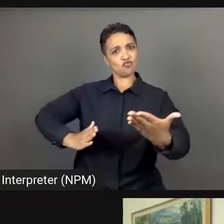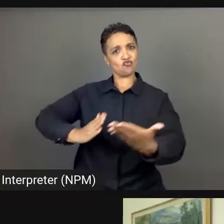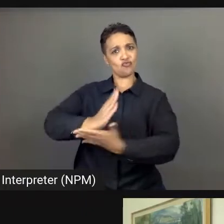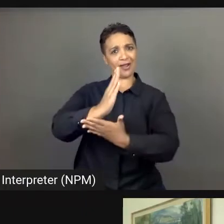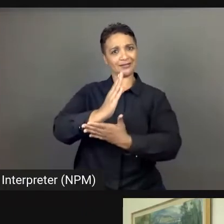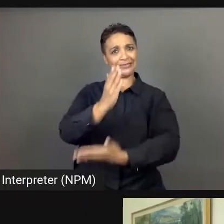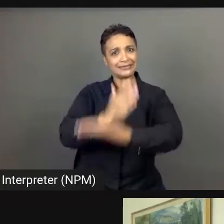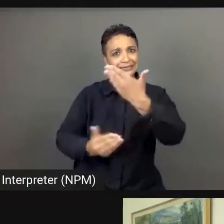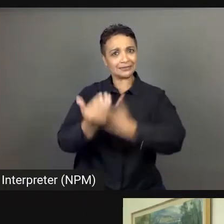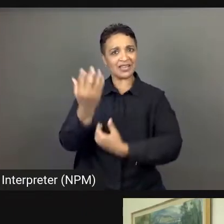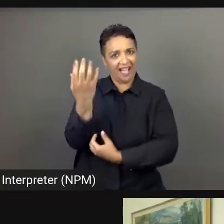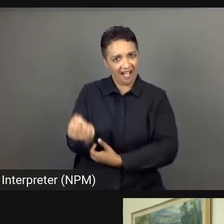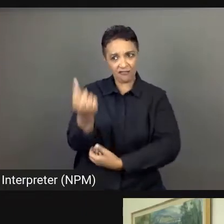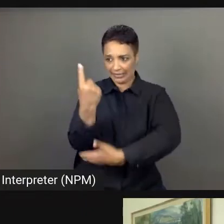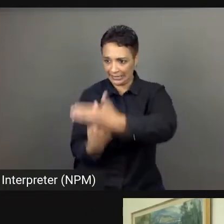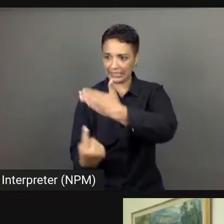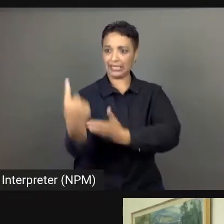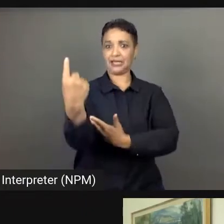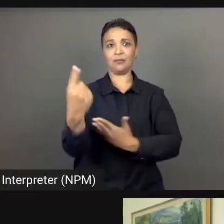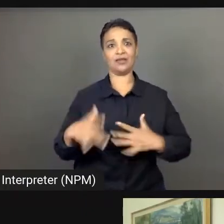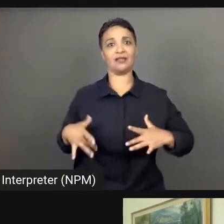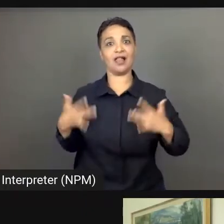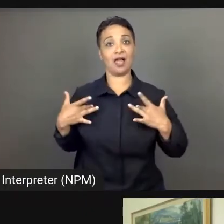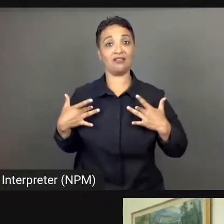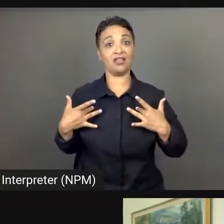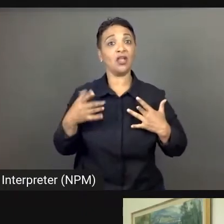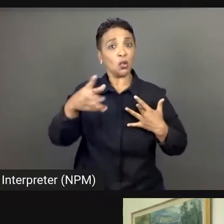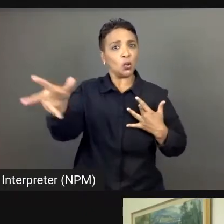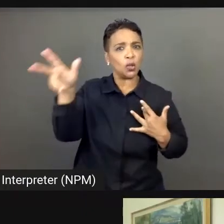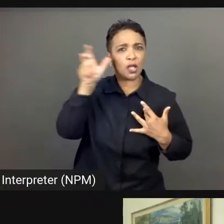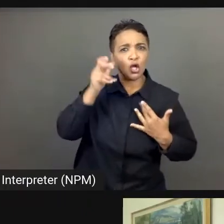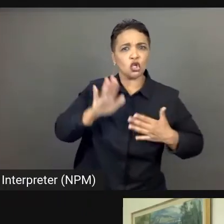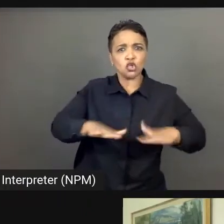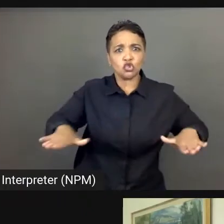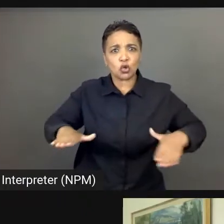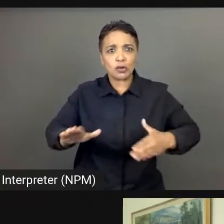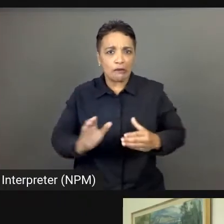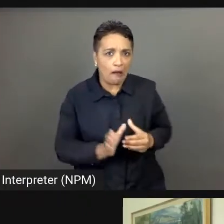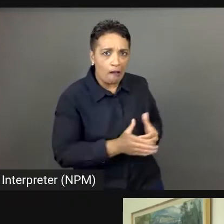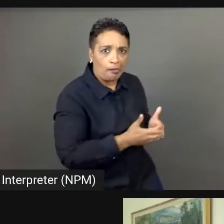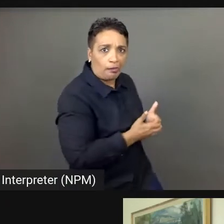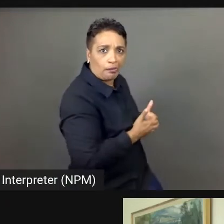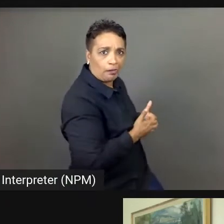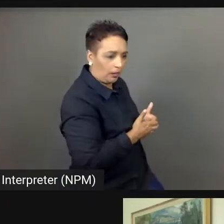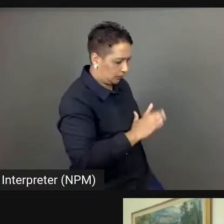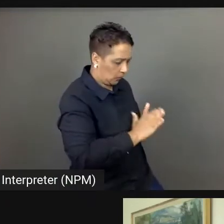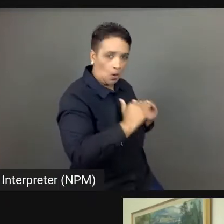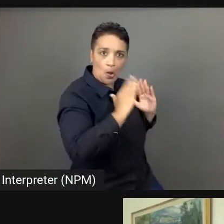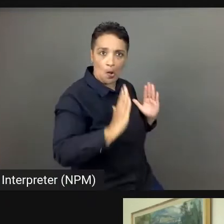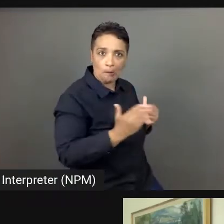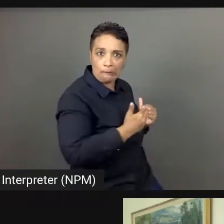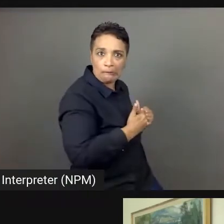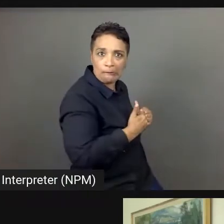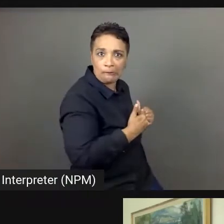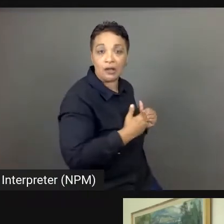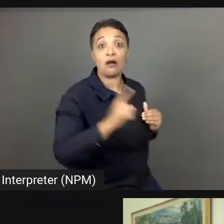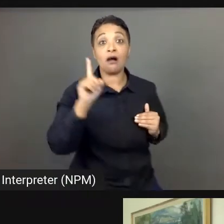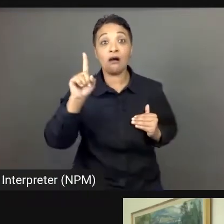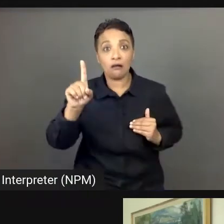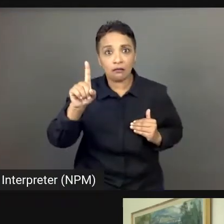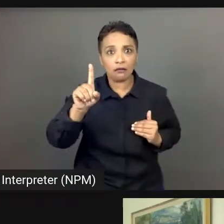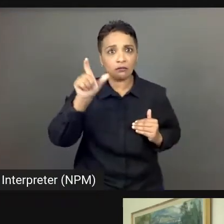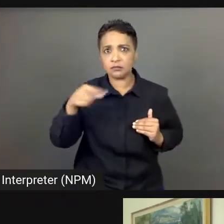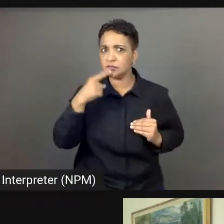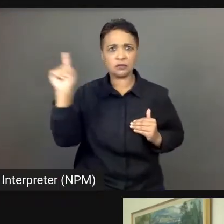communities, because sometimes you'll hear that kids are being hidden in their homes, but then persons with disability came and said,